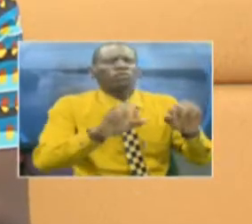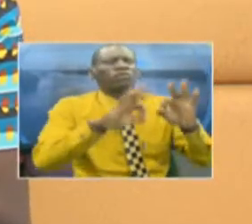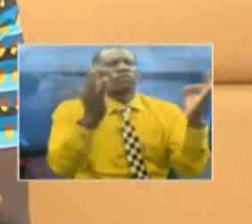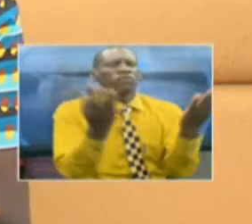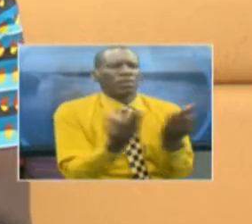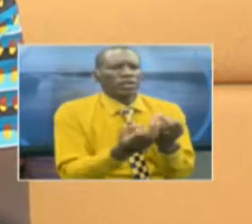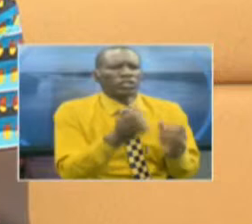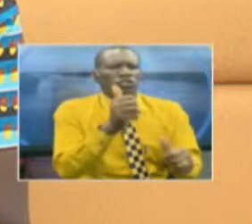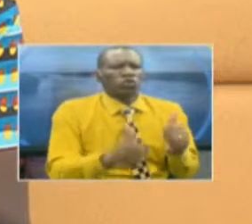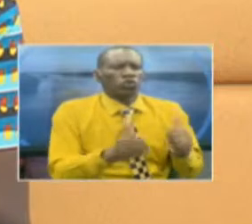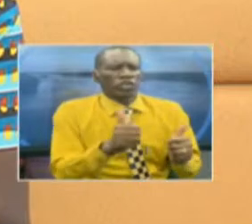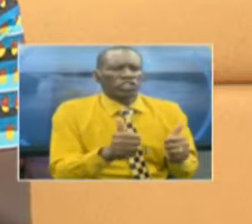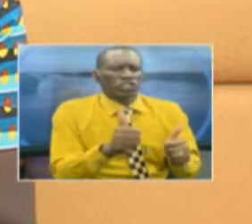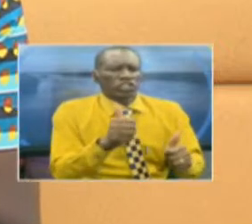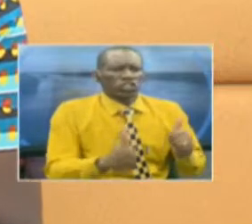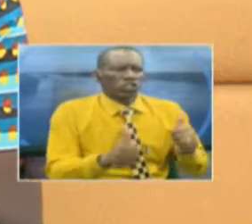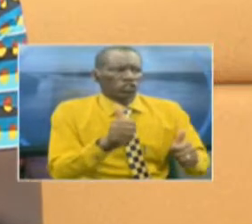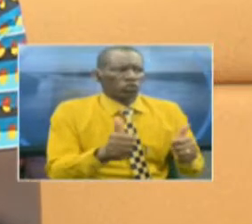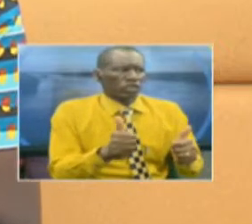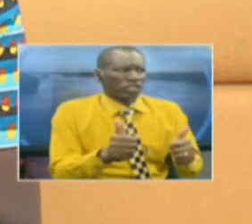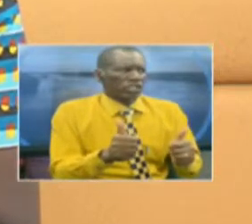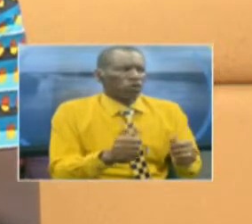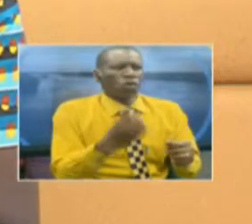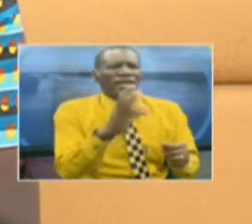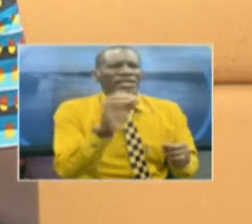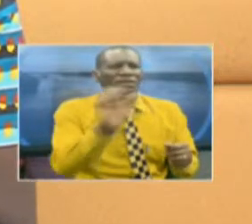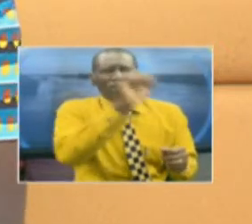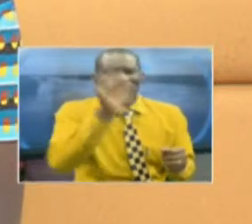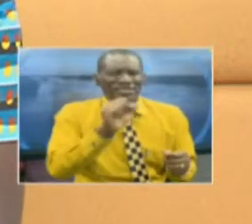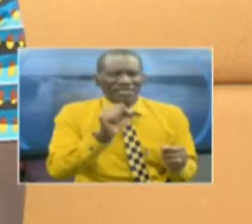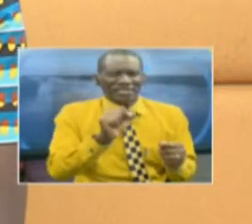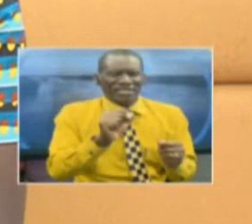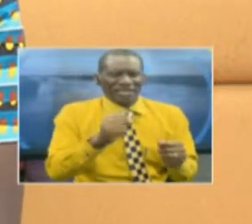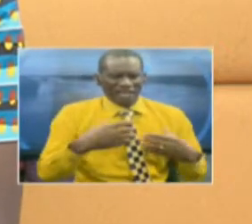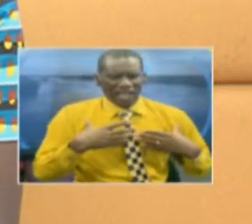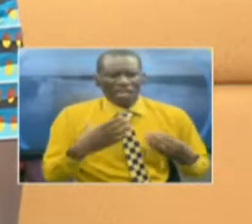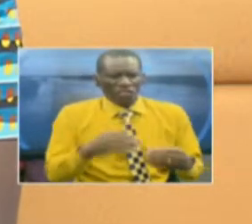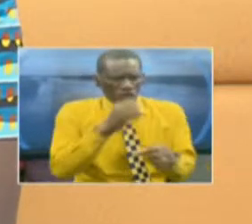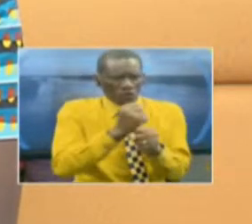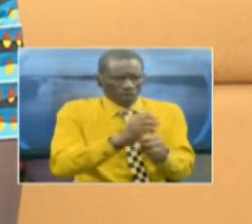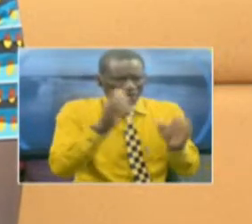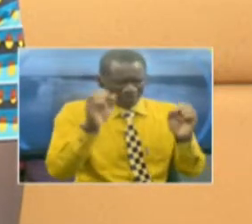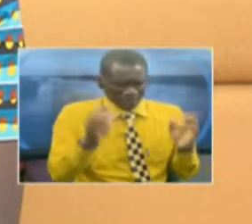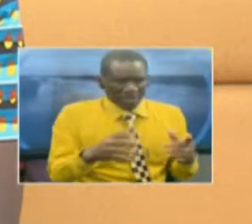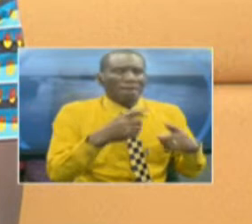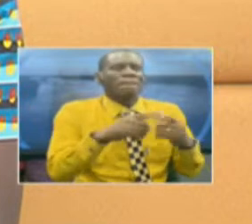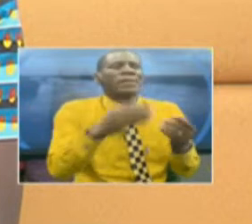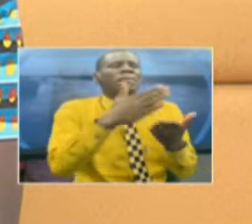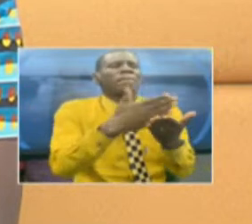are, there's no family that is 100% healthy or functional, and therefore part of